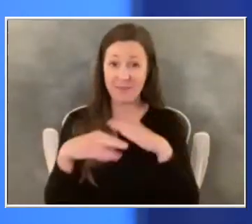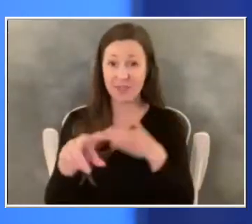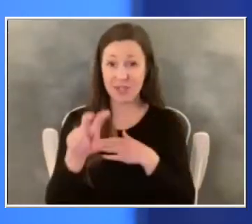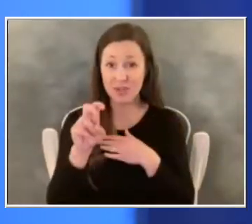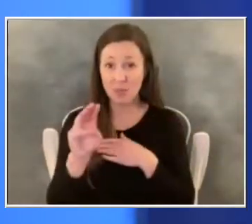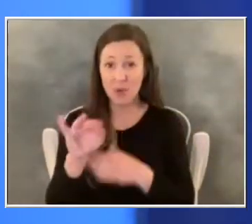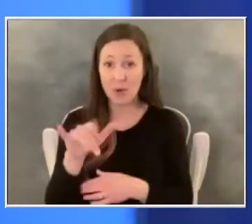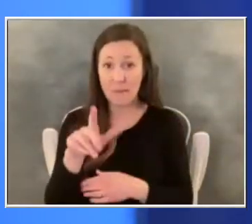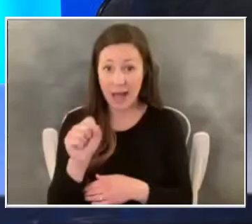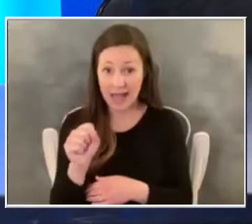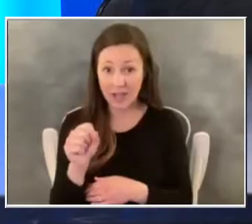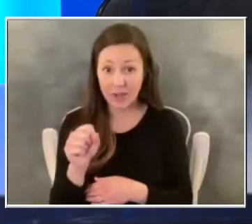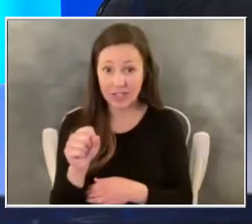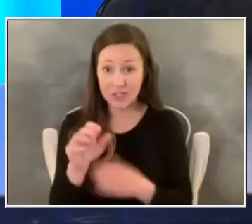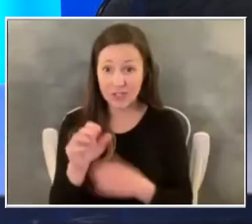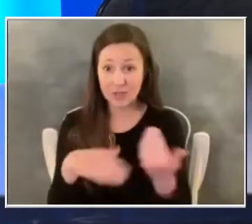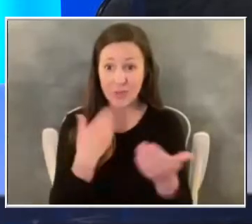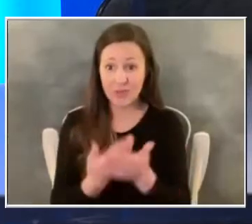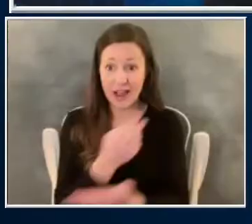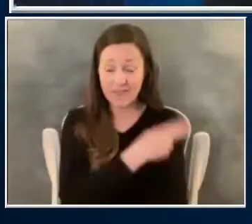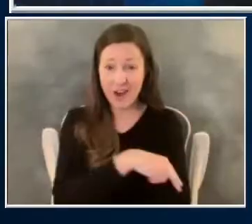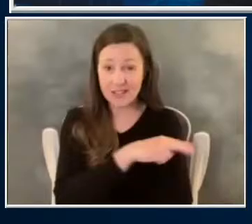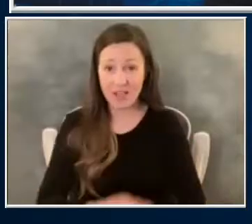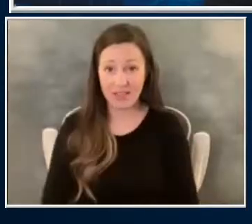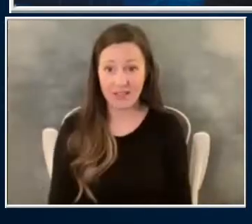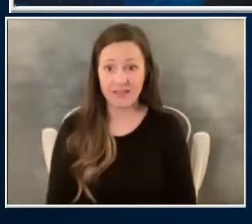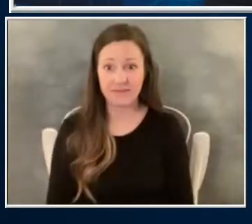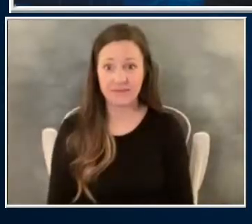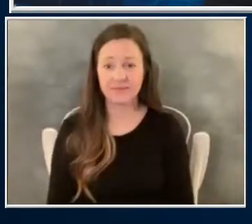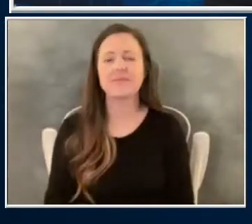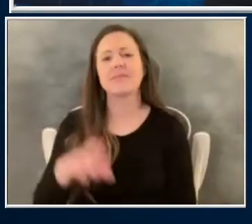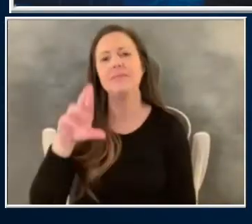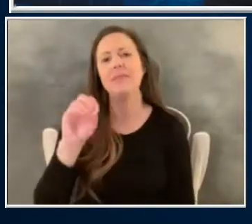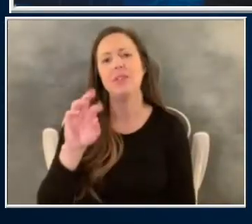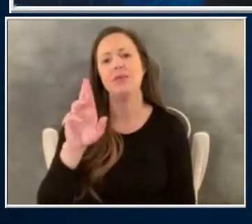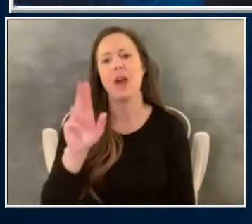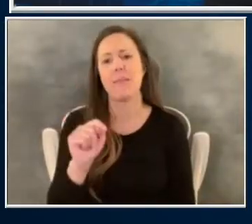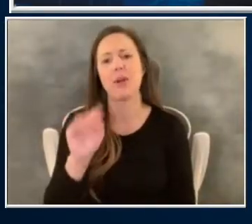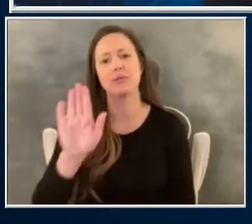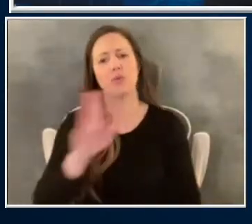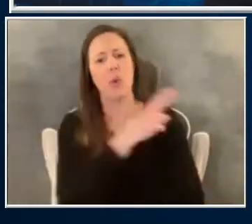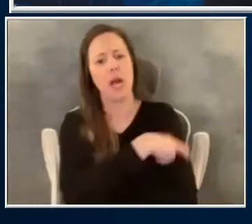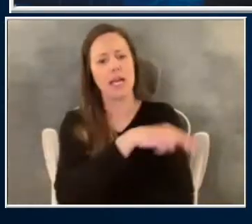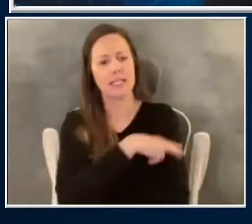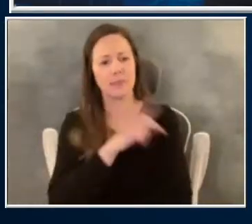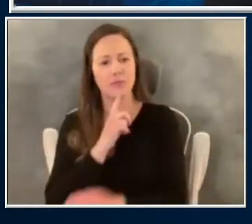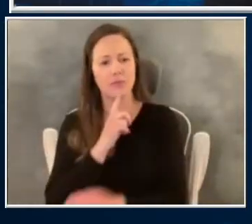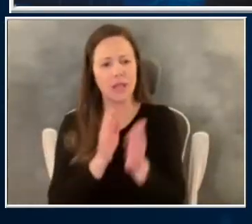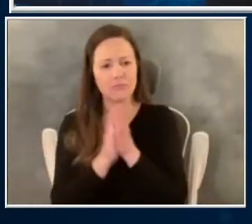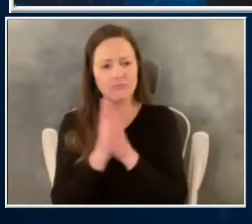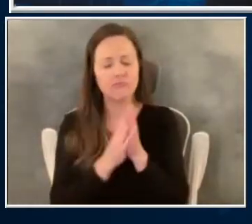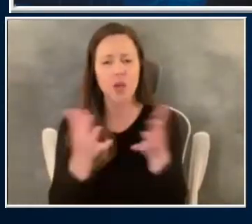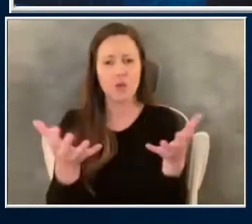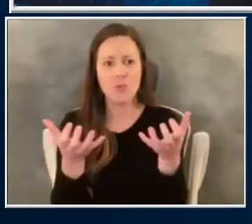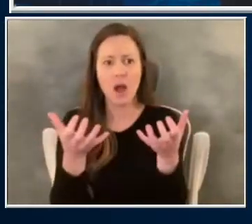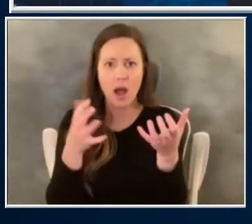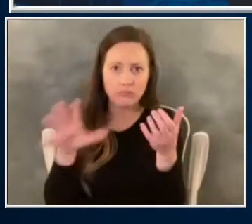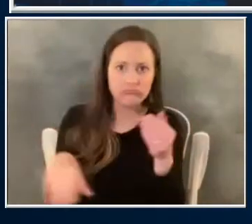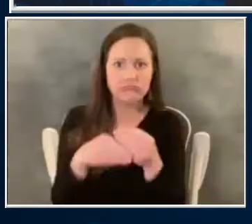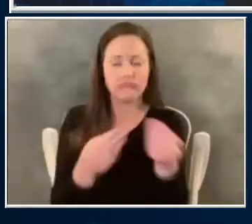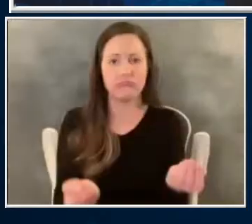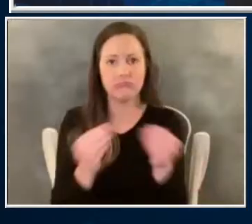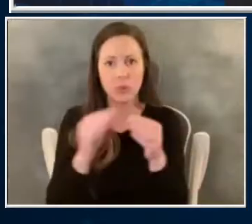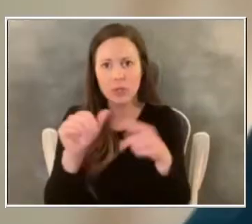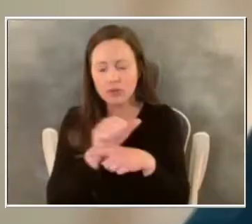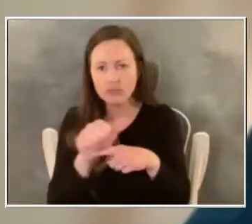they will deliver. Wow. So, Robert, what motivated your hospital to pursue additional obstetric training through the Care